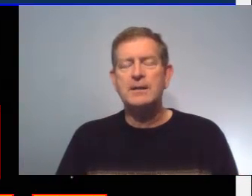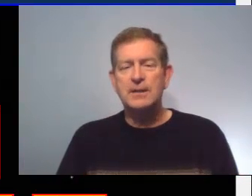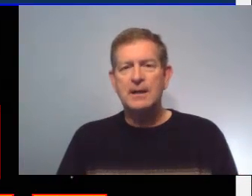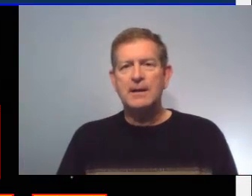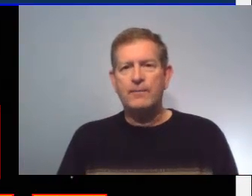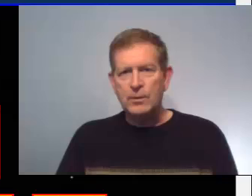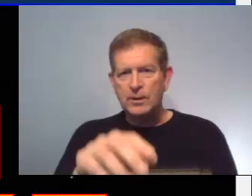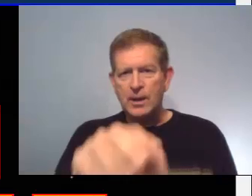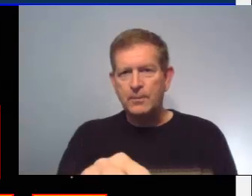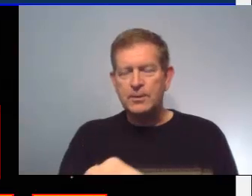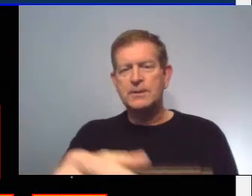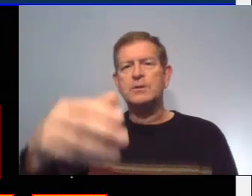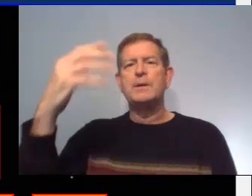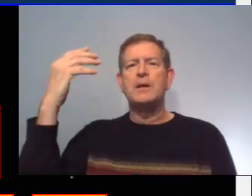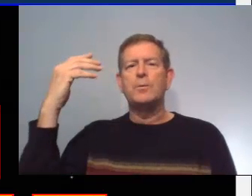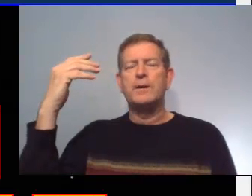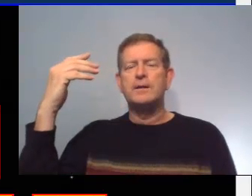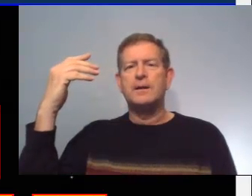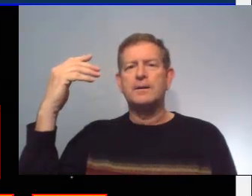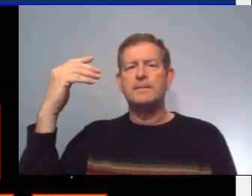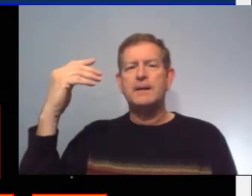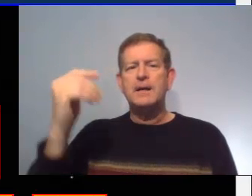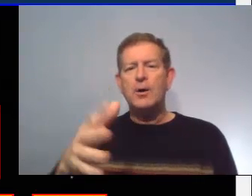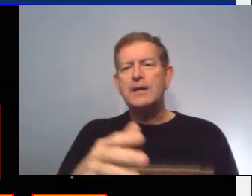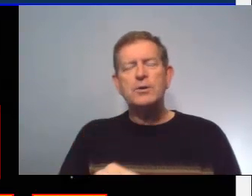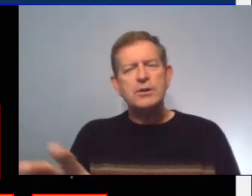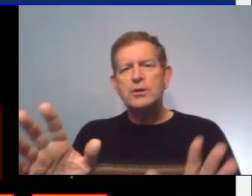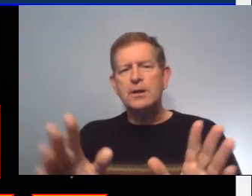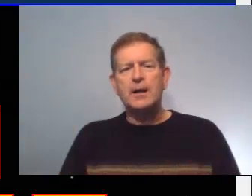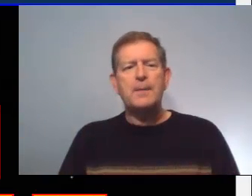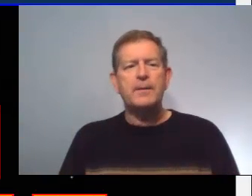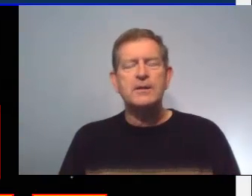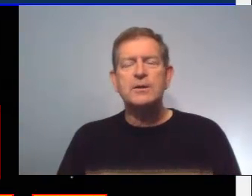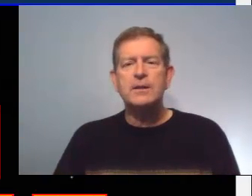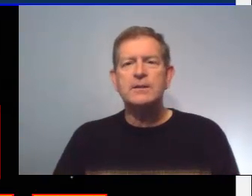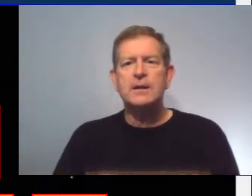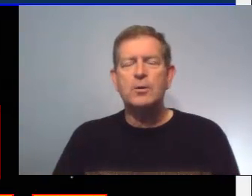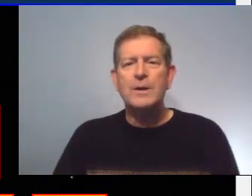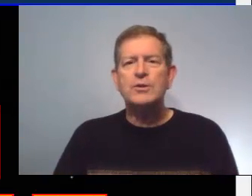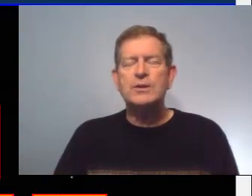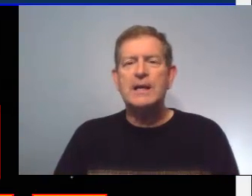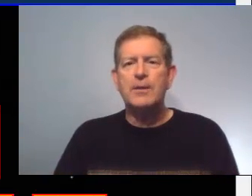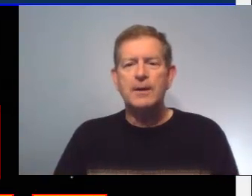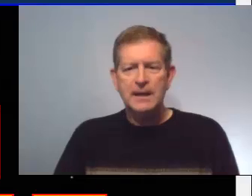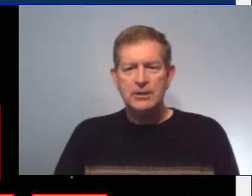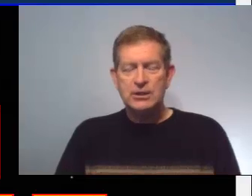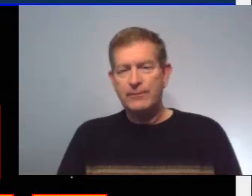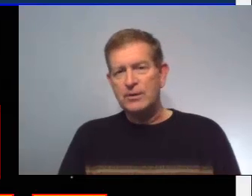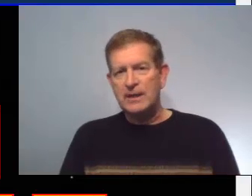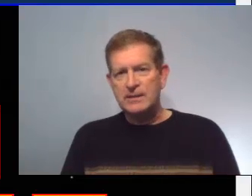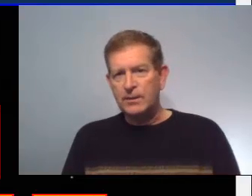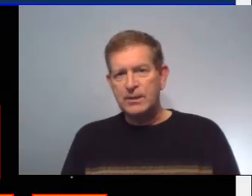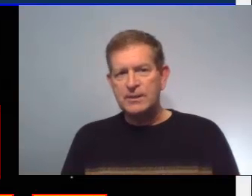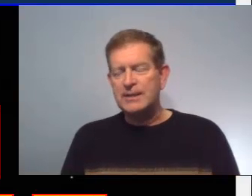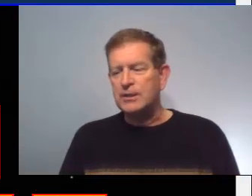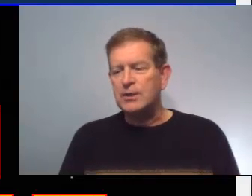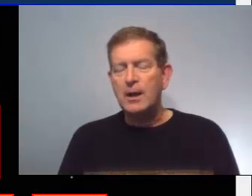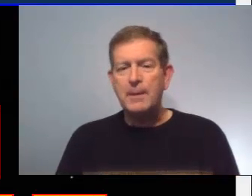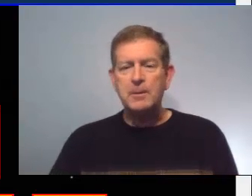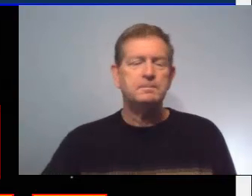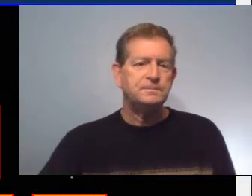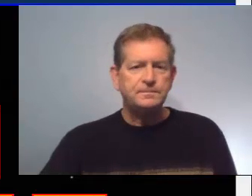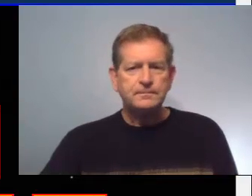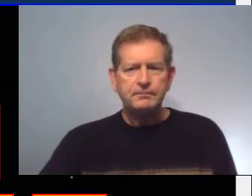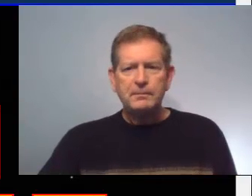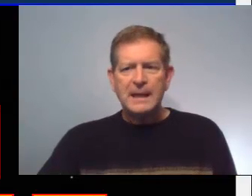going to be the case if you're a young person speaking with an adult. Okay, so let's just look at a couple of these questions together, just give you a sense of what this lesson is